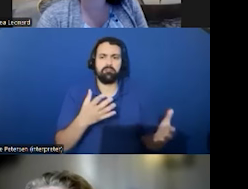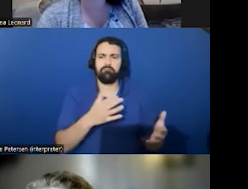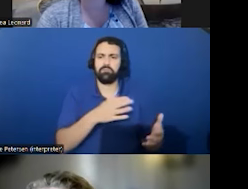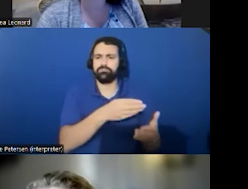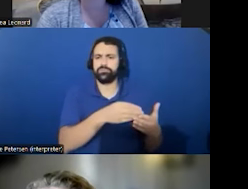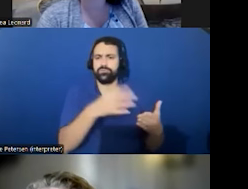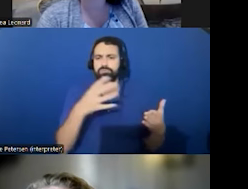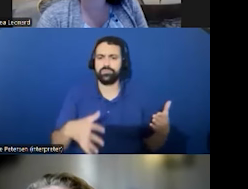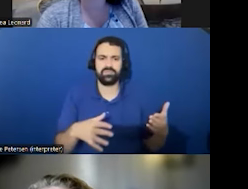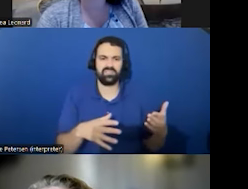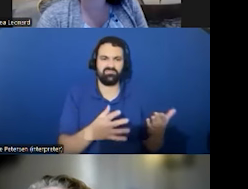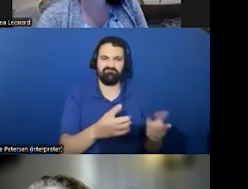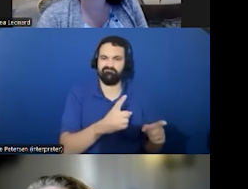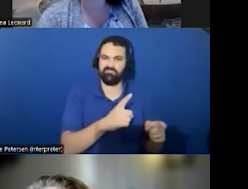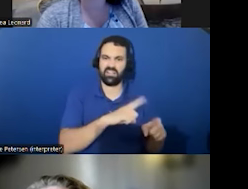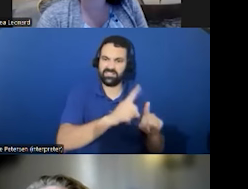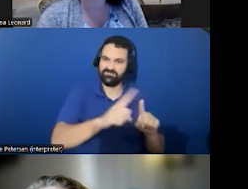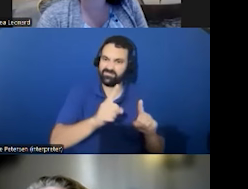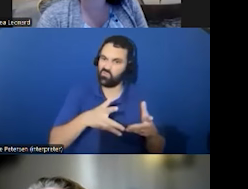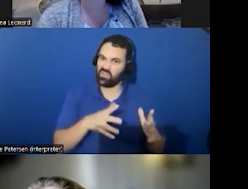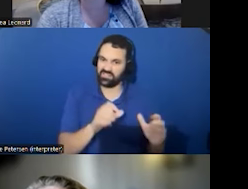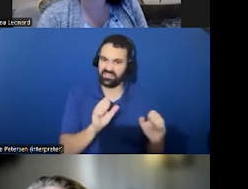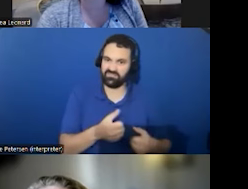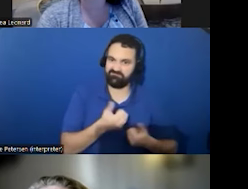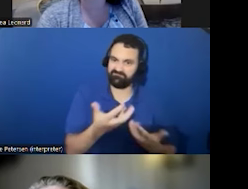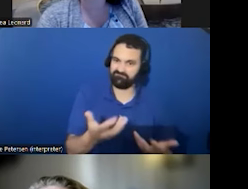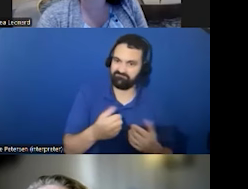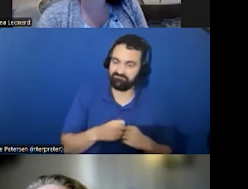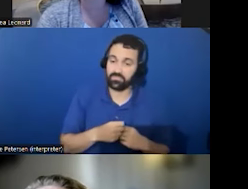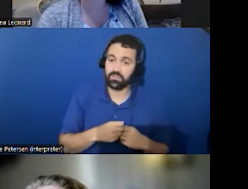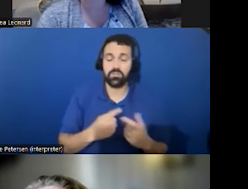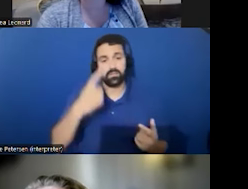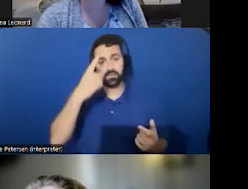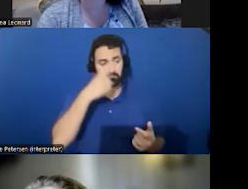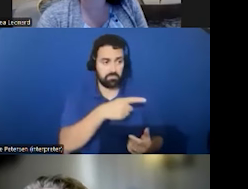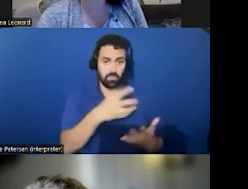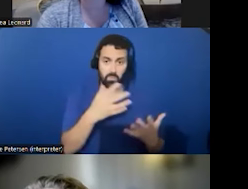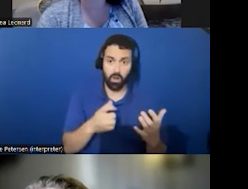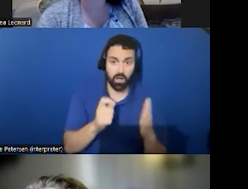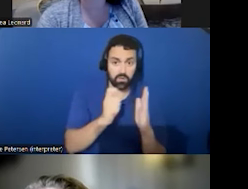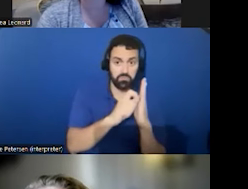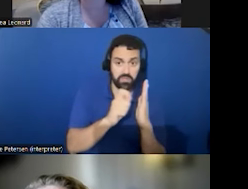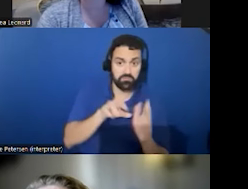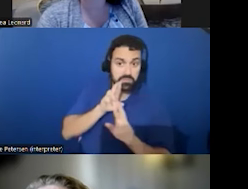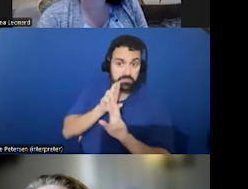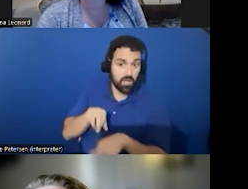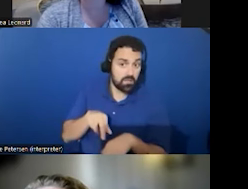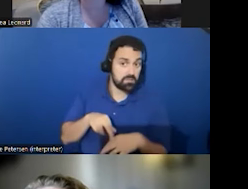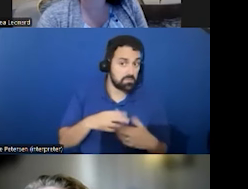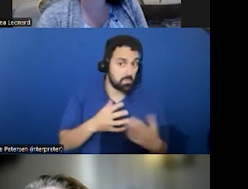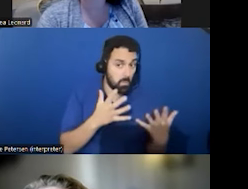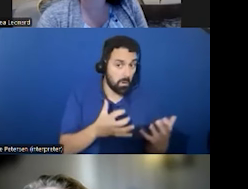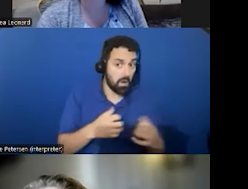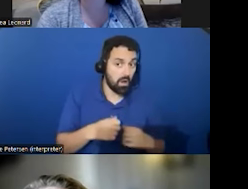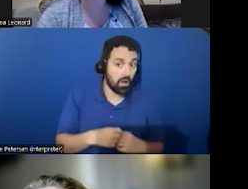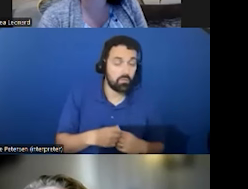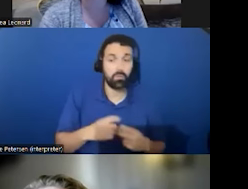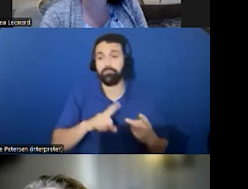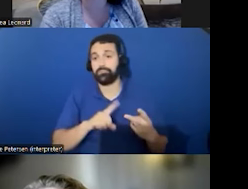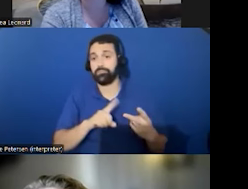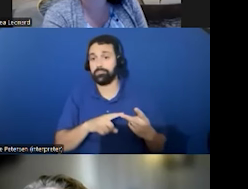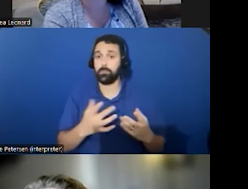of expression. So let students decide, do they want to do a written response? Would they want to do a